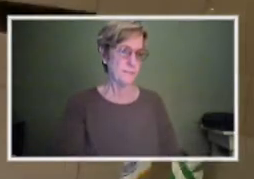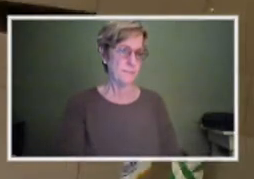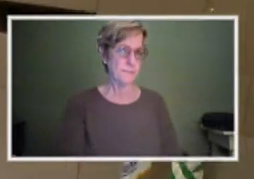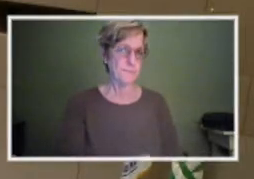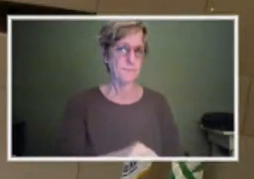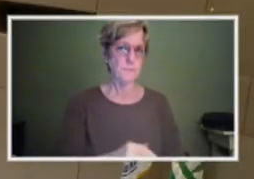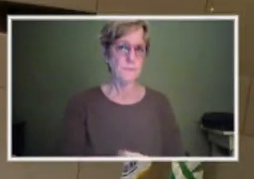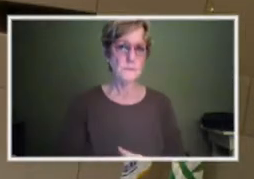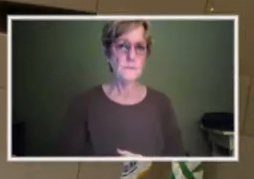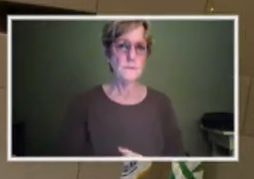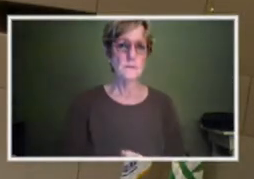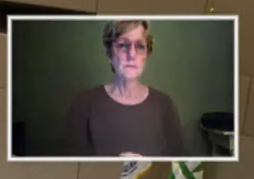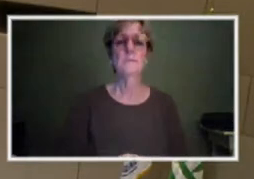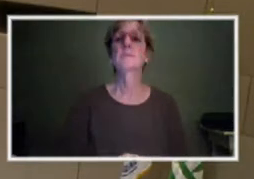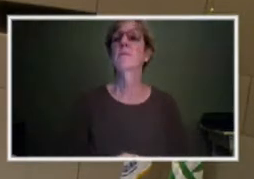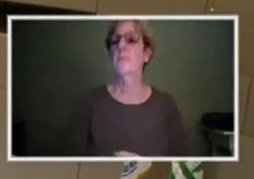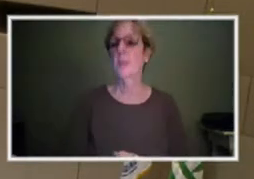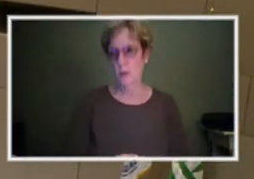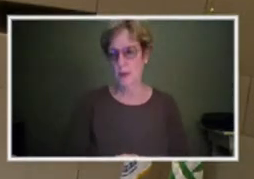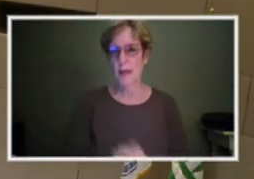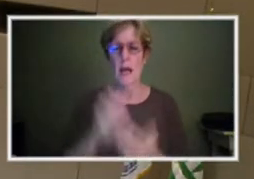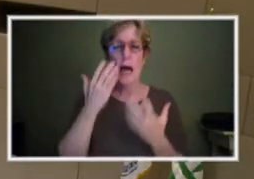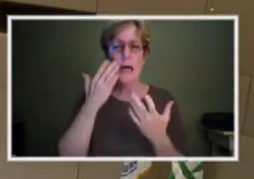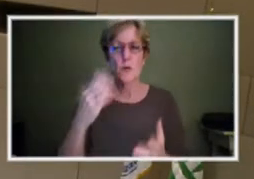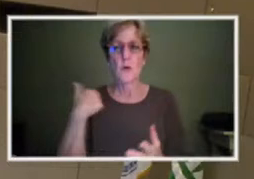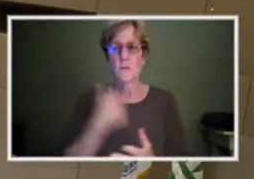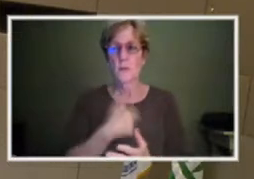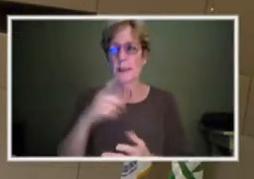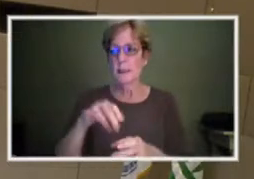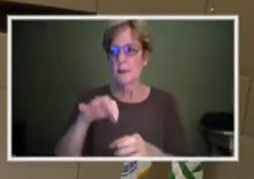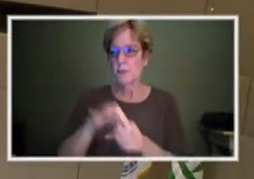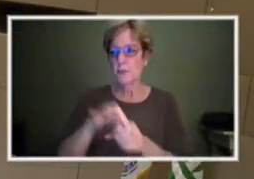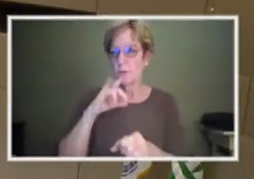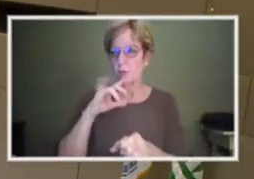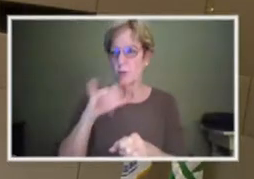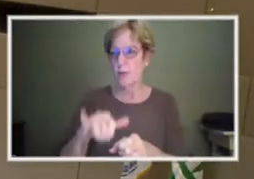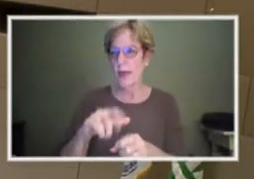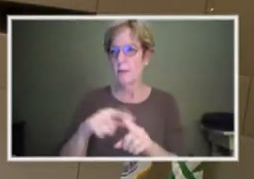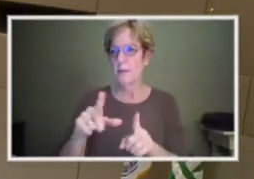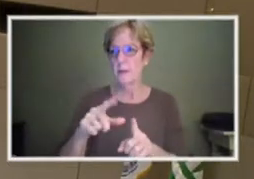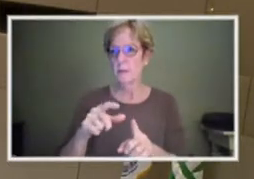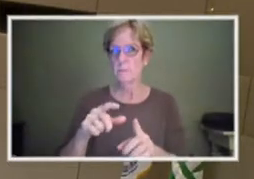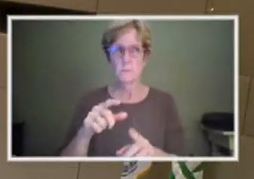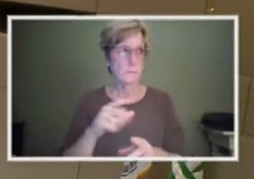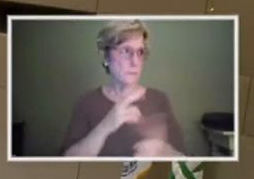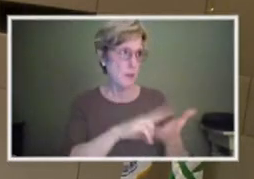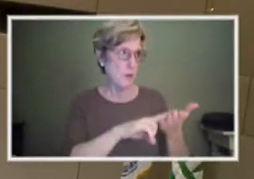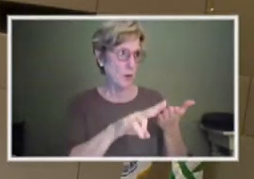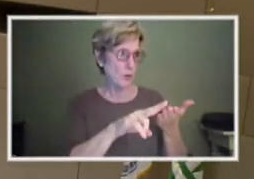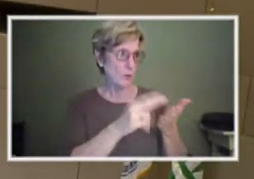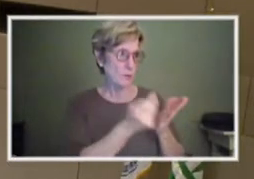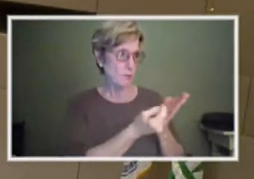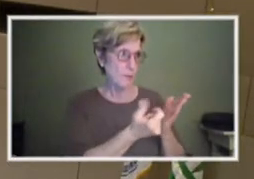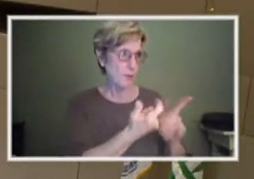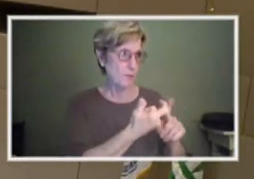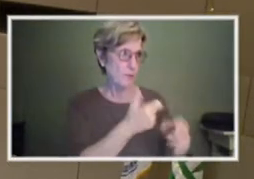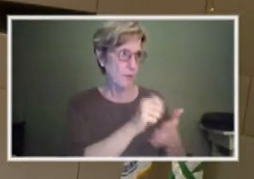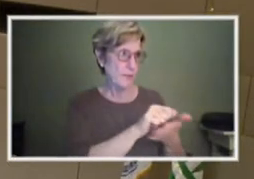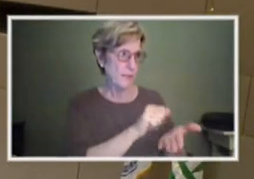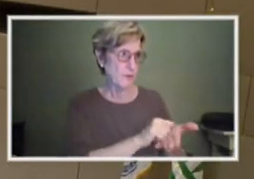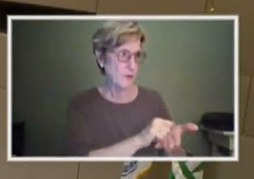All right. I don't know if we need a vote to do that. We'll just, Madam Clerk, remove it from the agenda for this